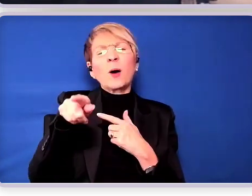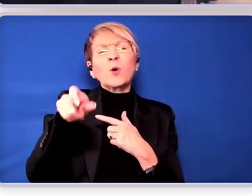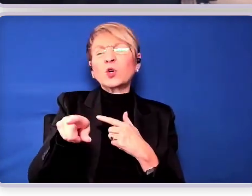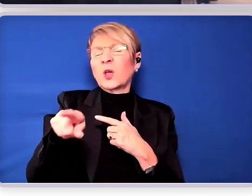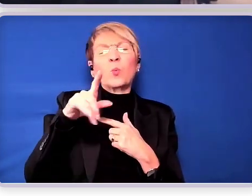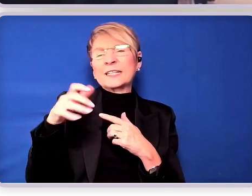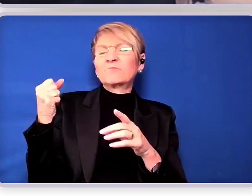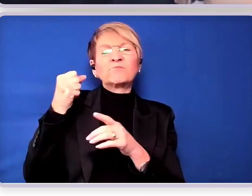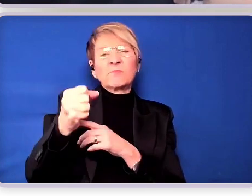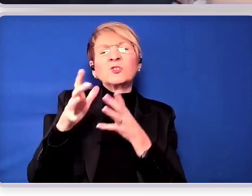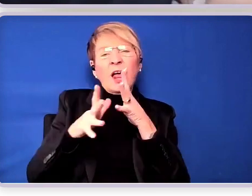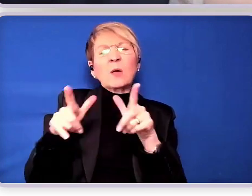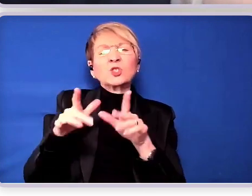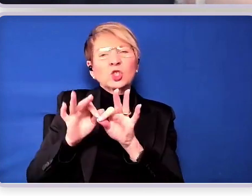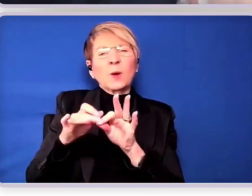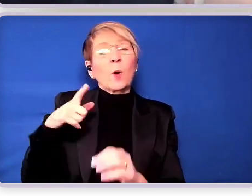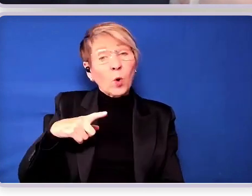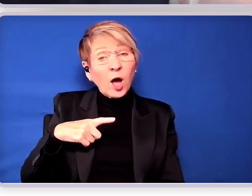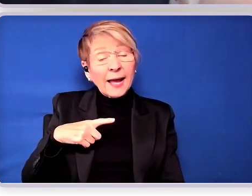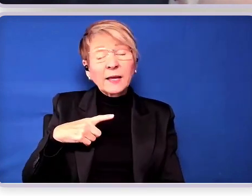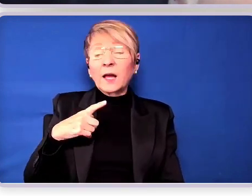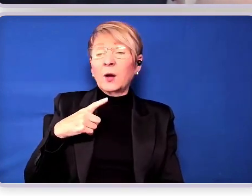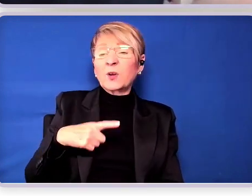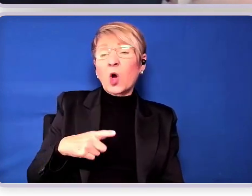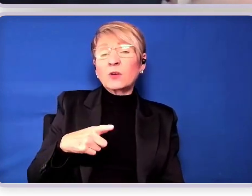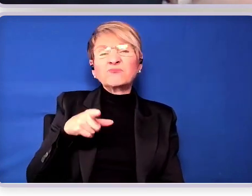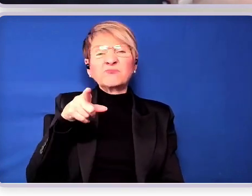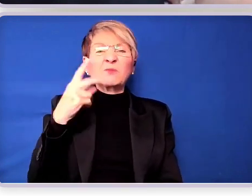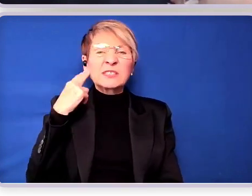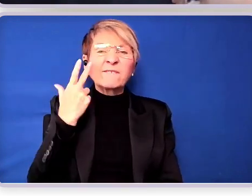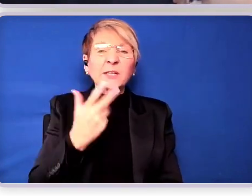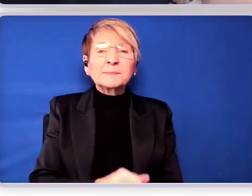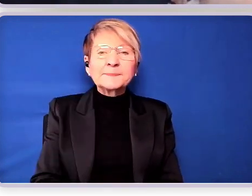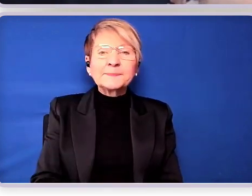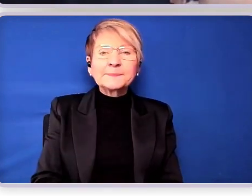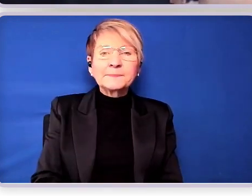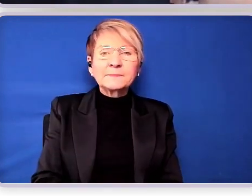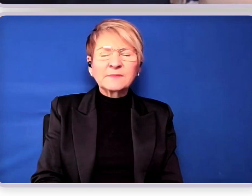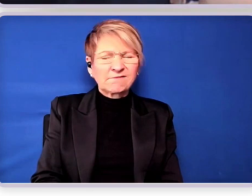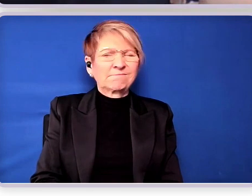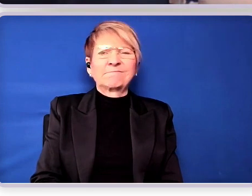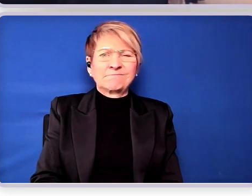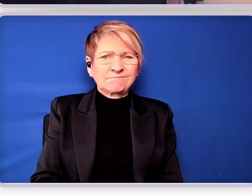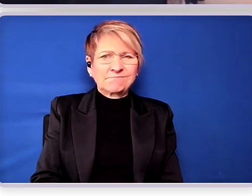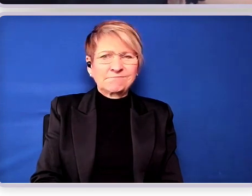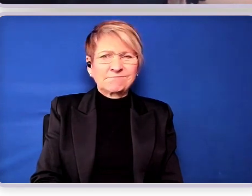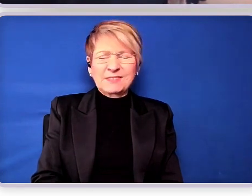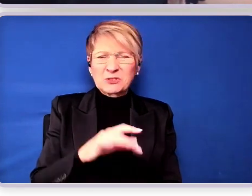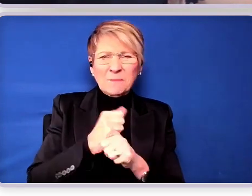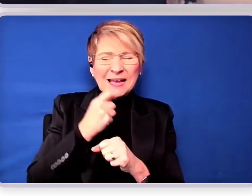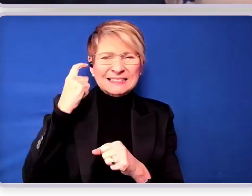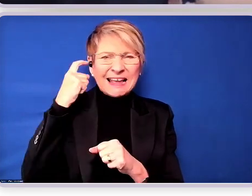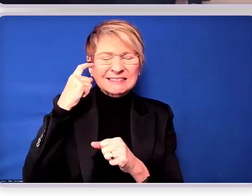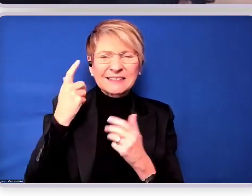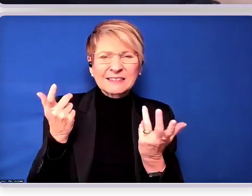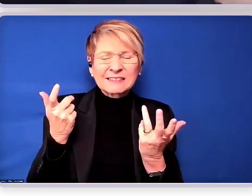interpreter because he was deaf. So that doesn't make sense. And